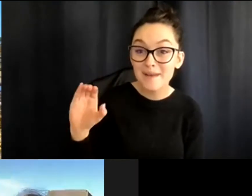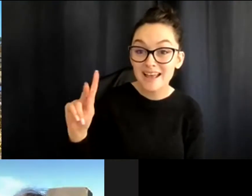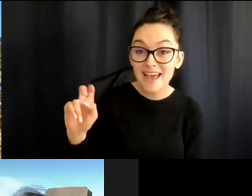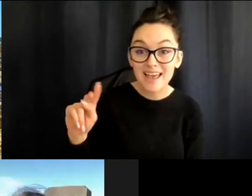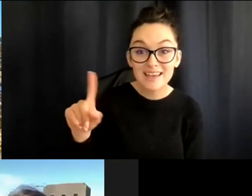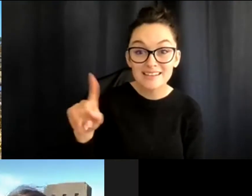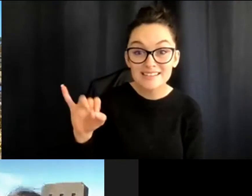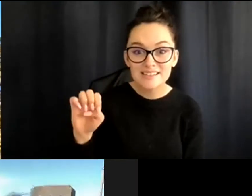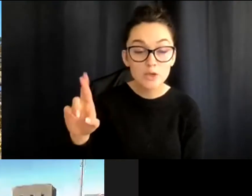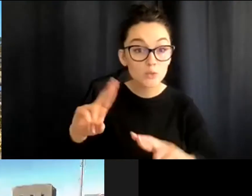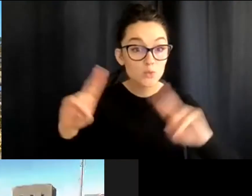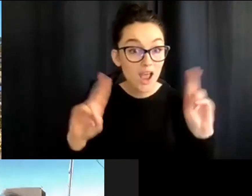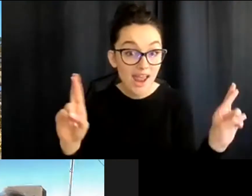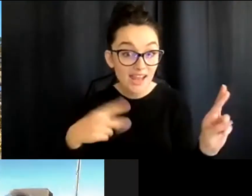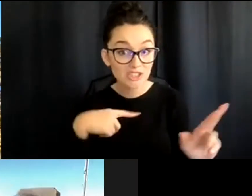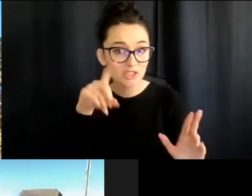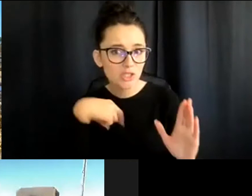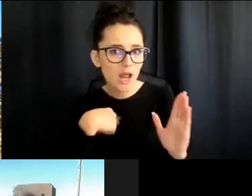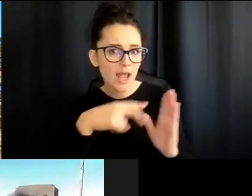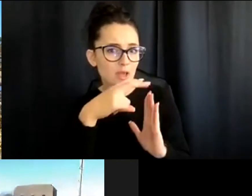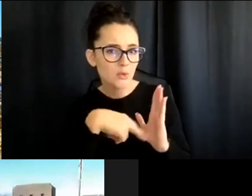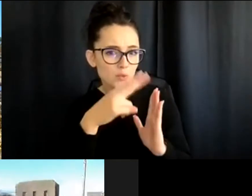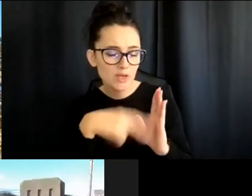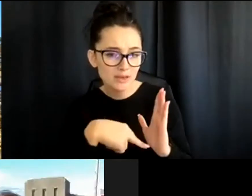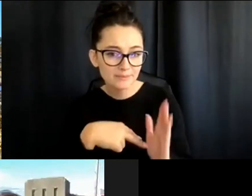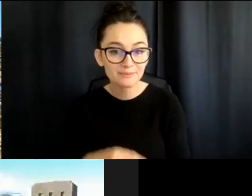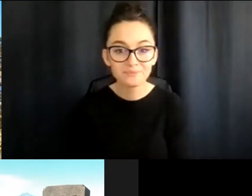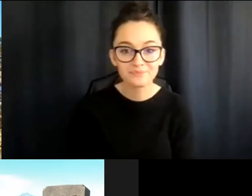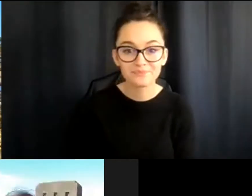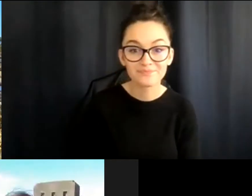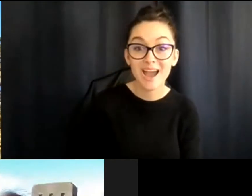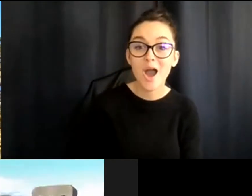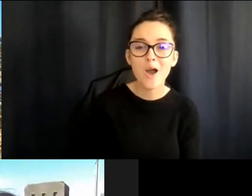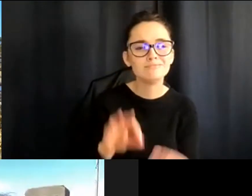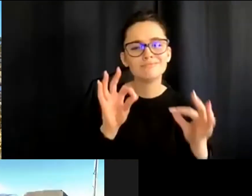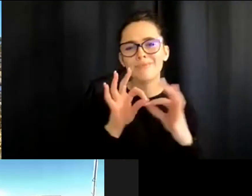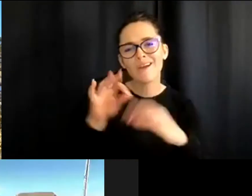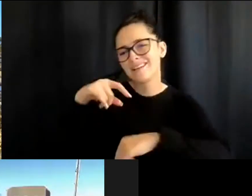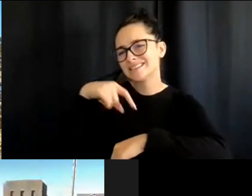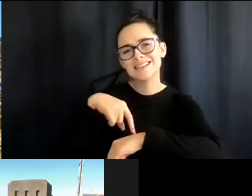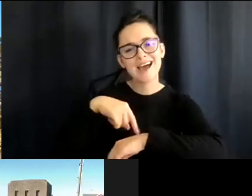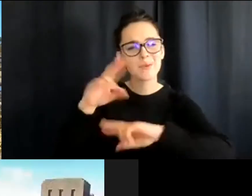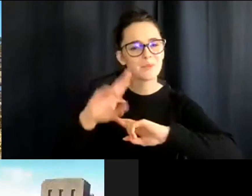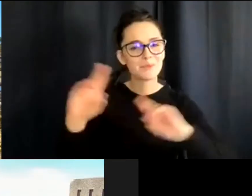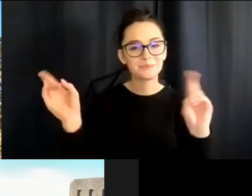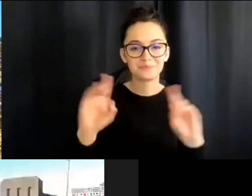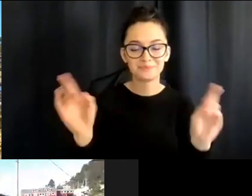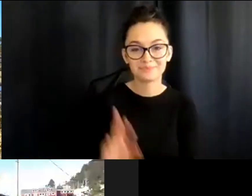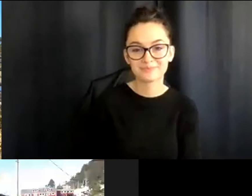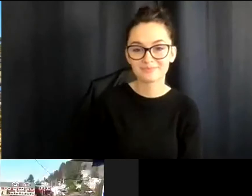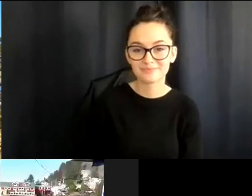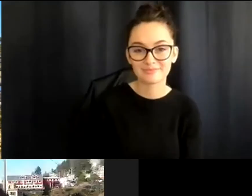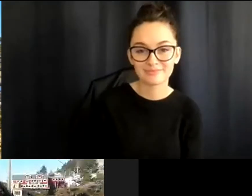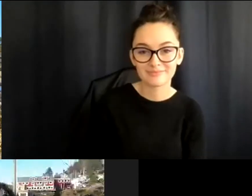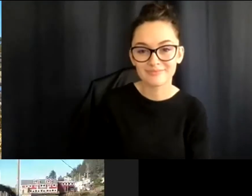or should I read first and then? This is actually perfect timing, everyone. Carrie and